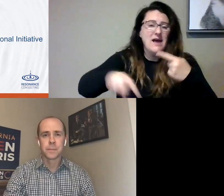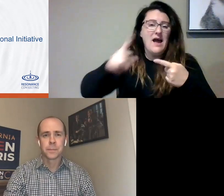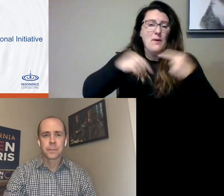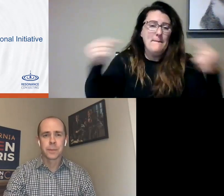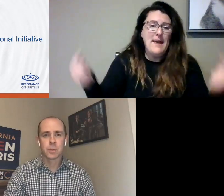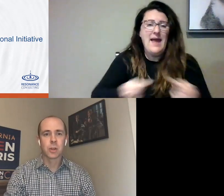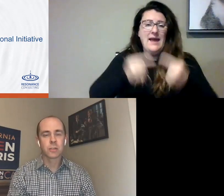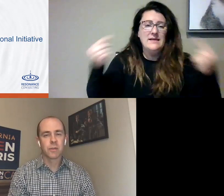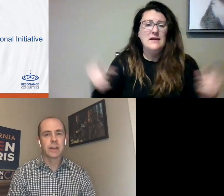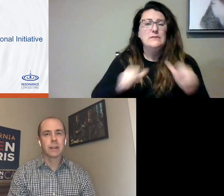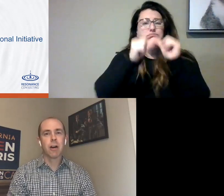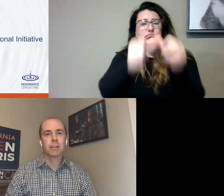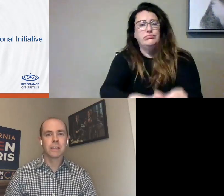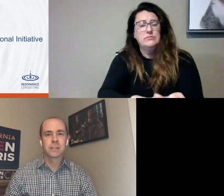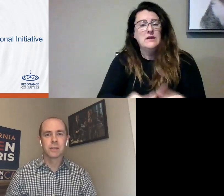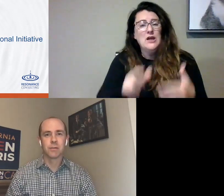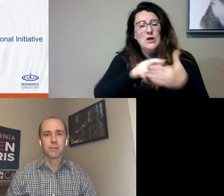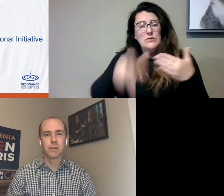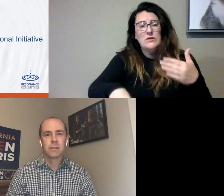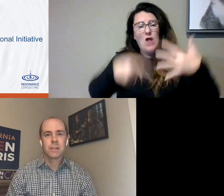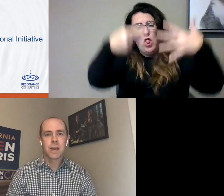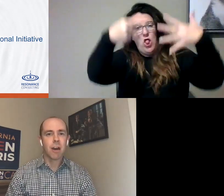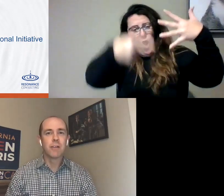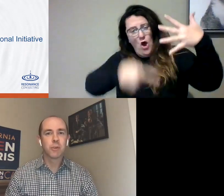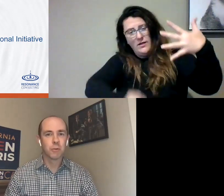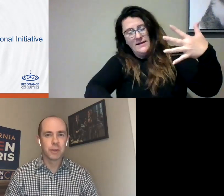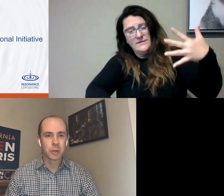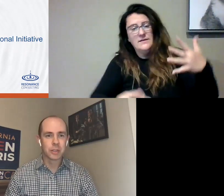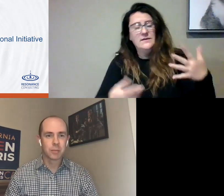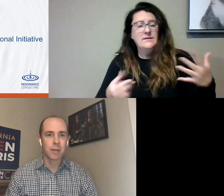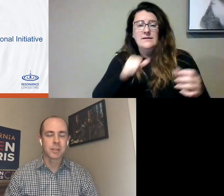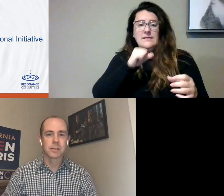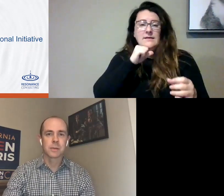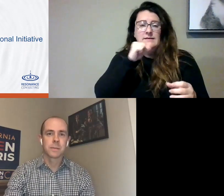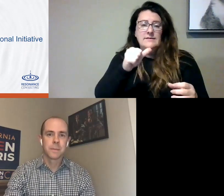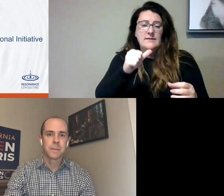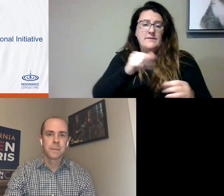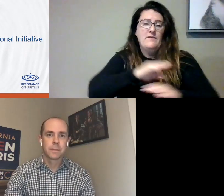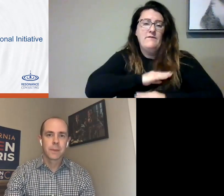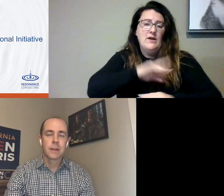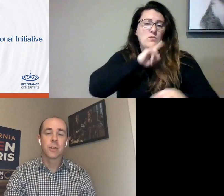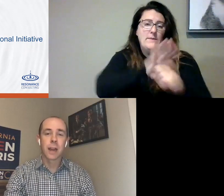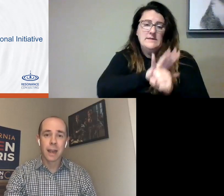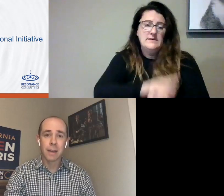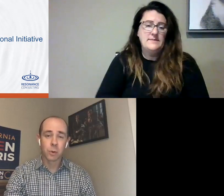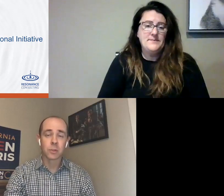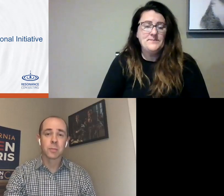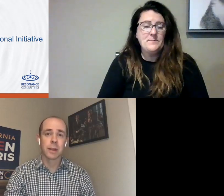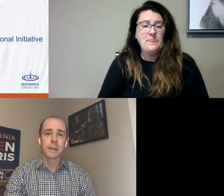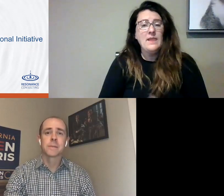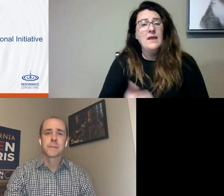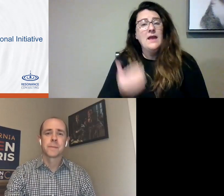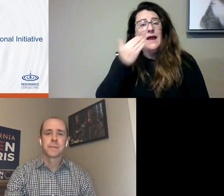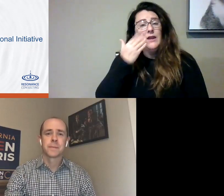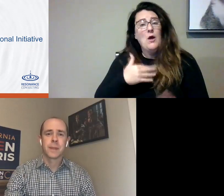pain, the result of a very long list of yet unfulfilled promises. I know that I have a role